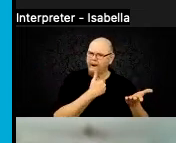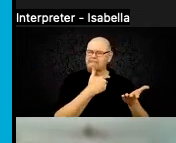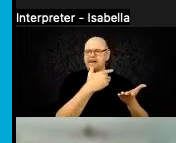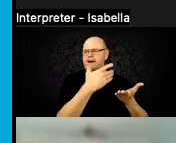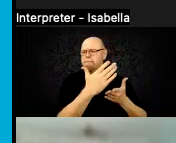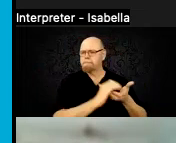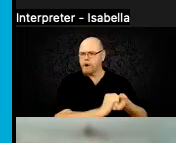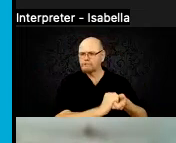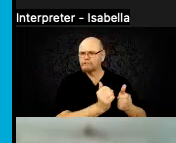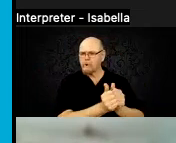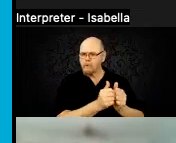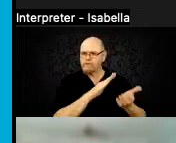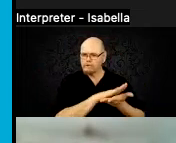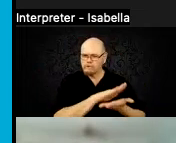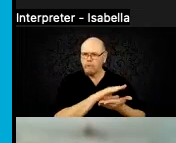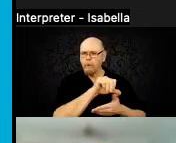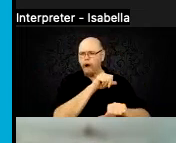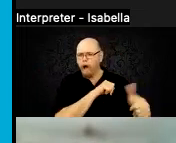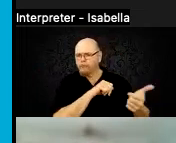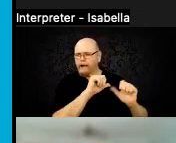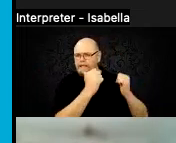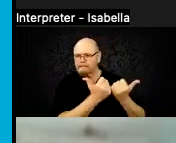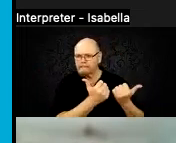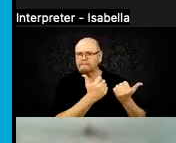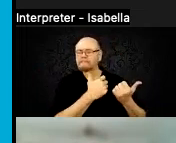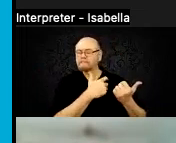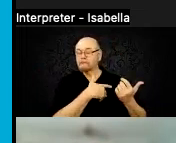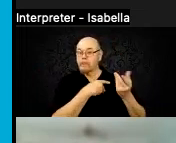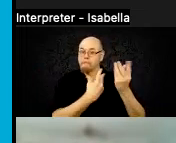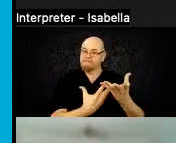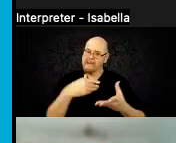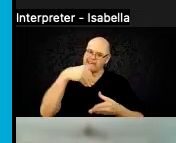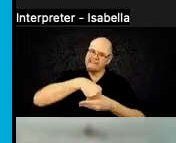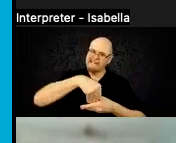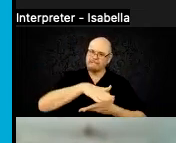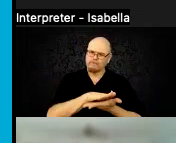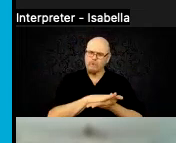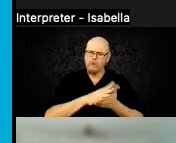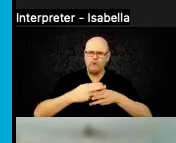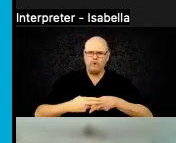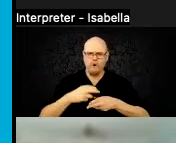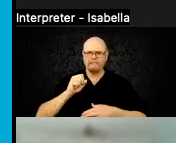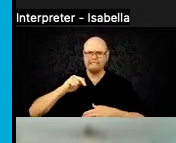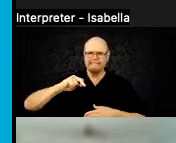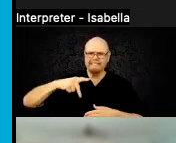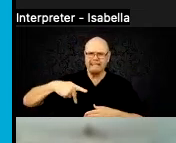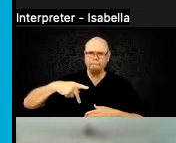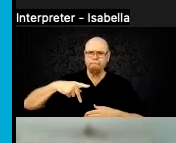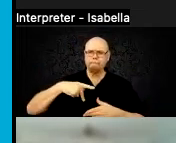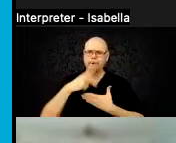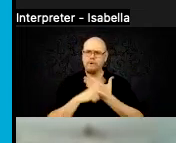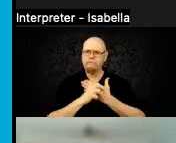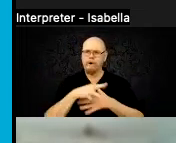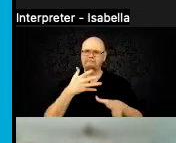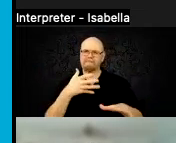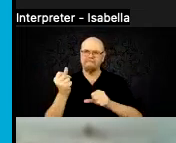local agencies. So a lot of times they're going to be provided at school. It's called the STEP program or the Fast Track program, or at